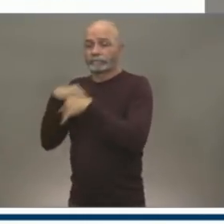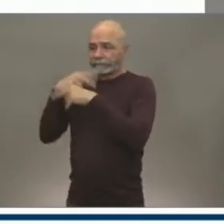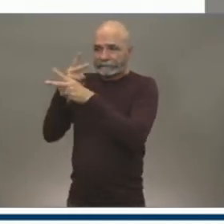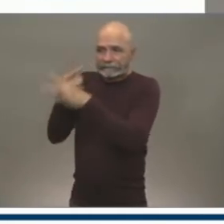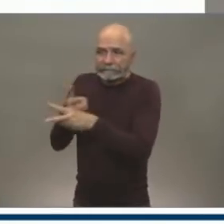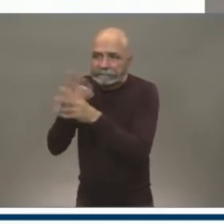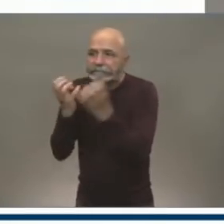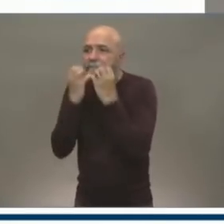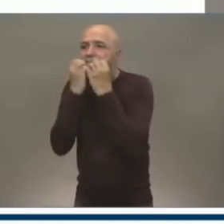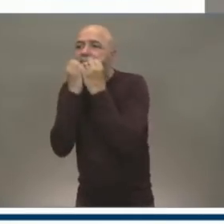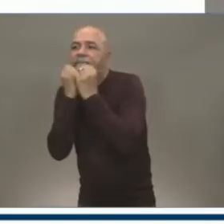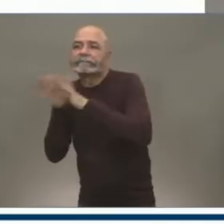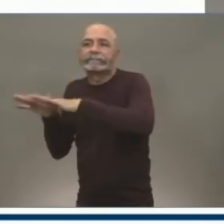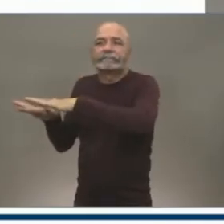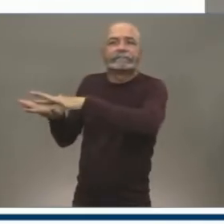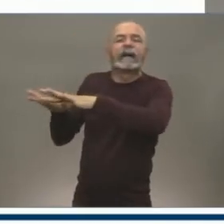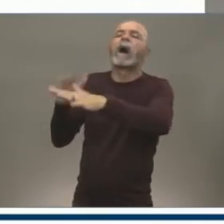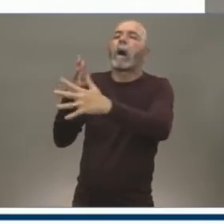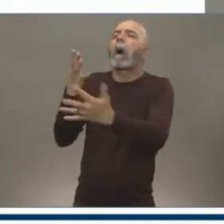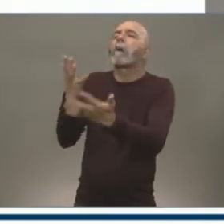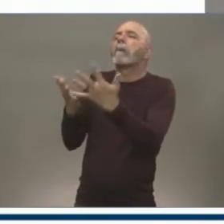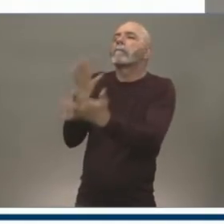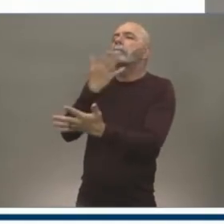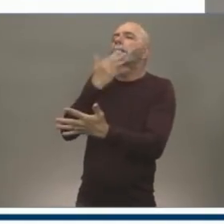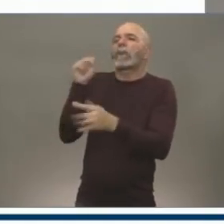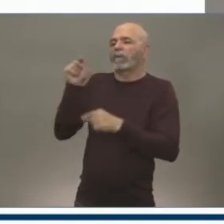people who may have no symptoms at all, but